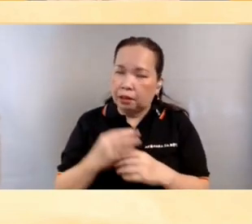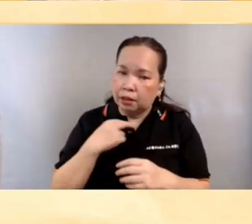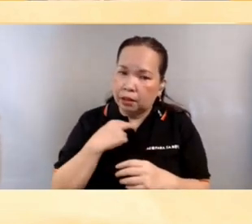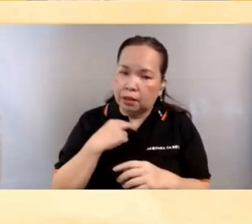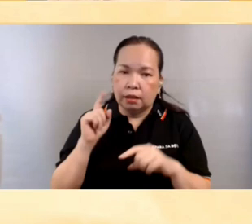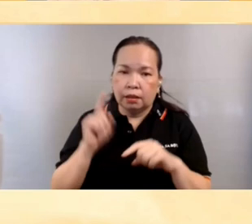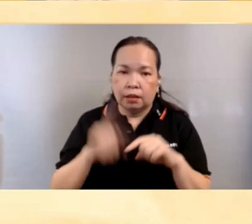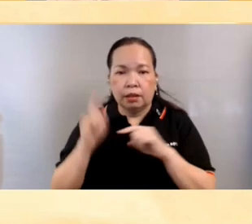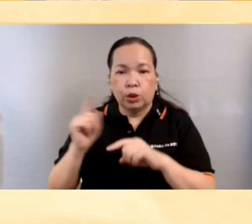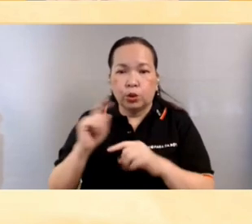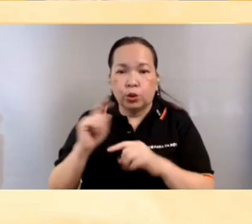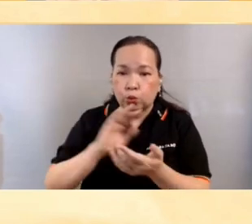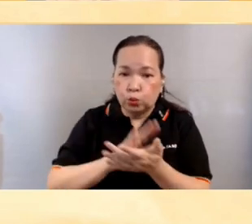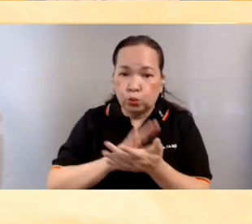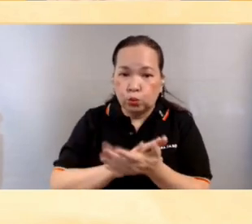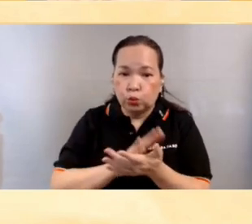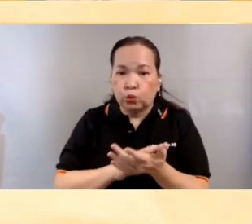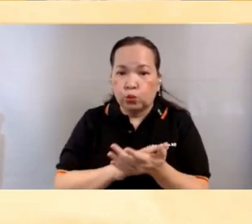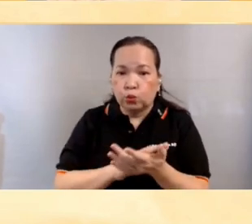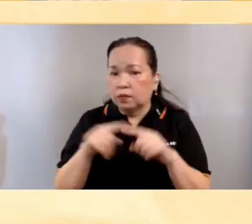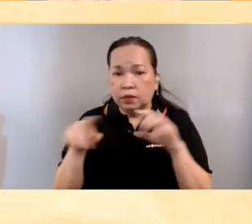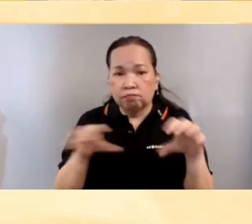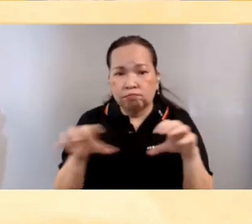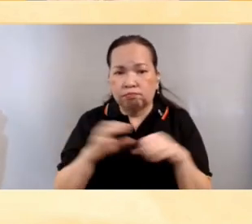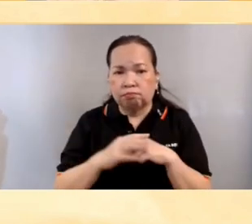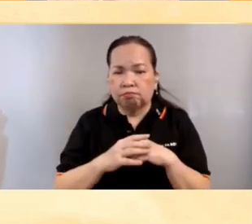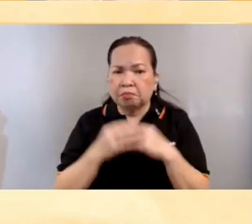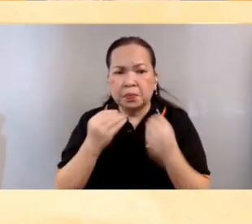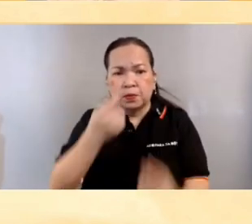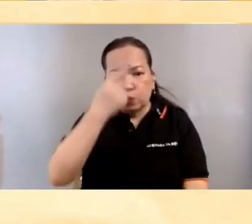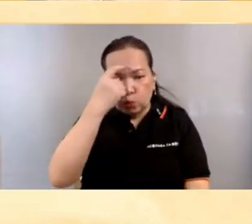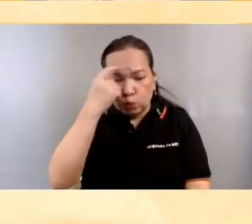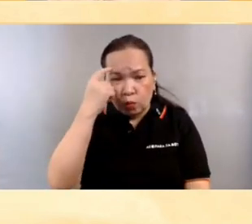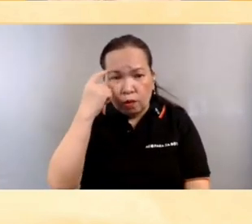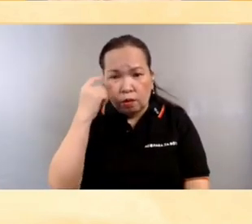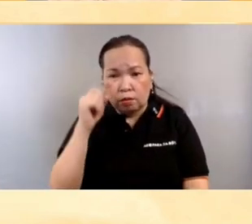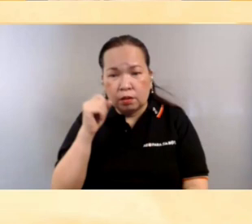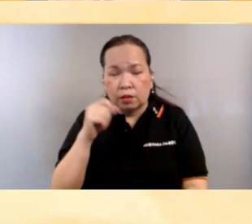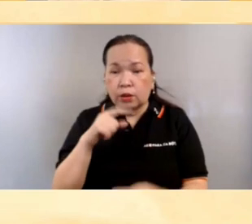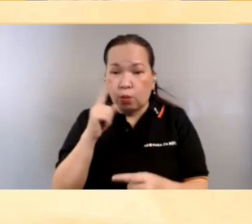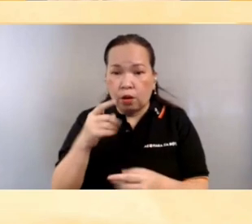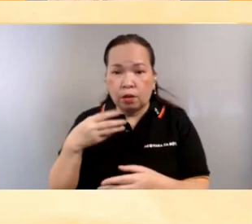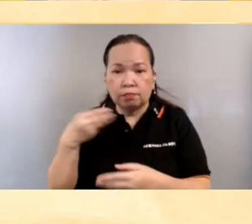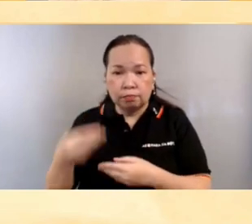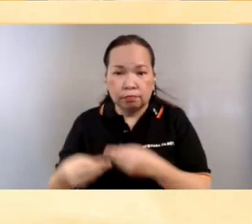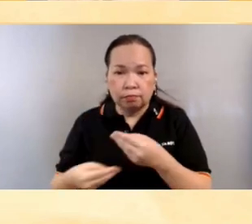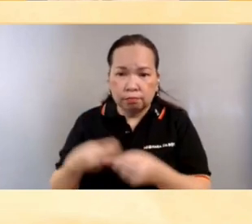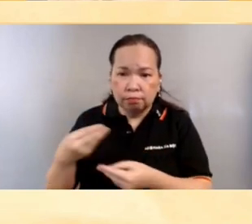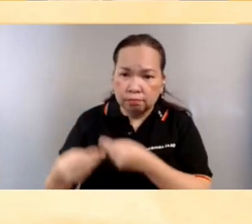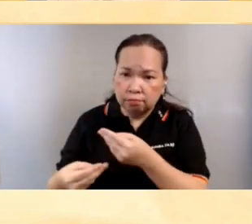and outside activities. It causes trauma. In fact, an intergenerational trauma